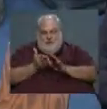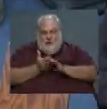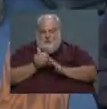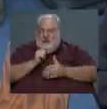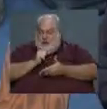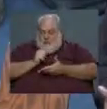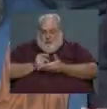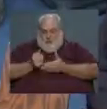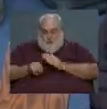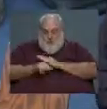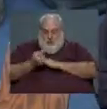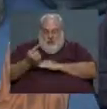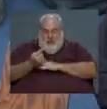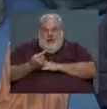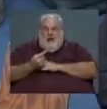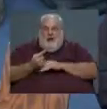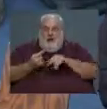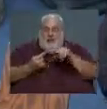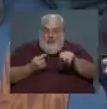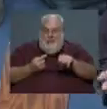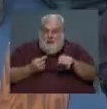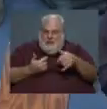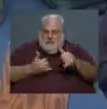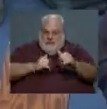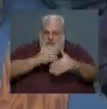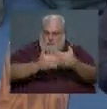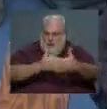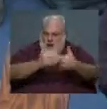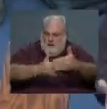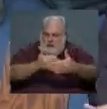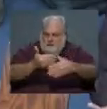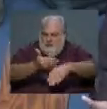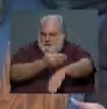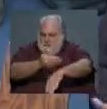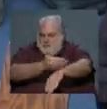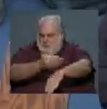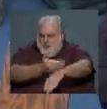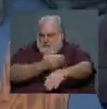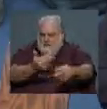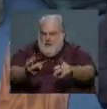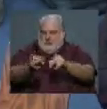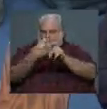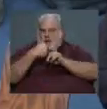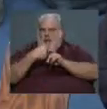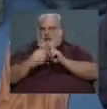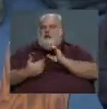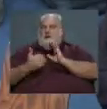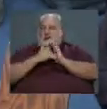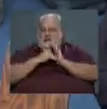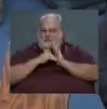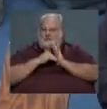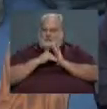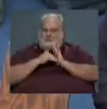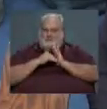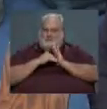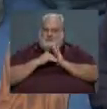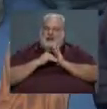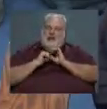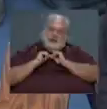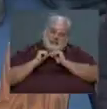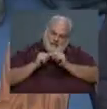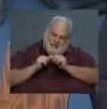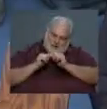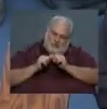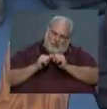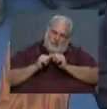their contract, then of course we would have to terminate the program. But if they want to continue, we want them to be able to continue.